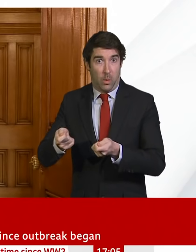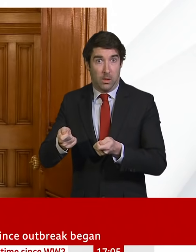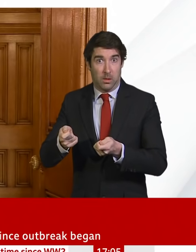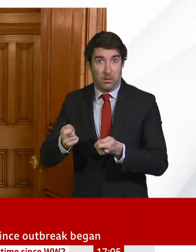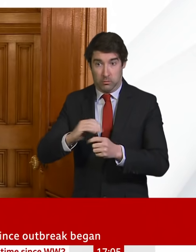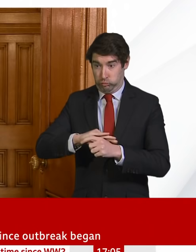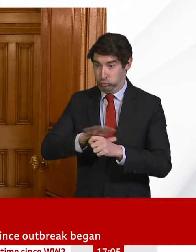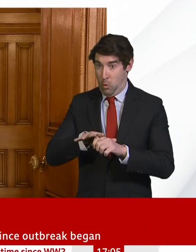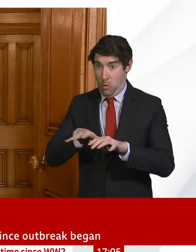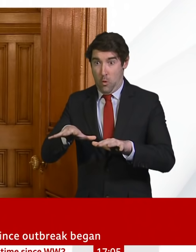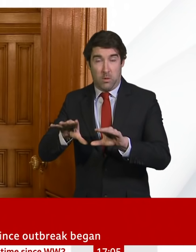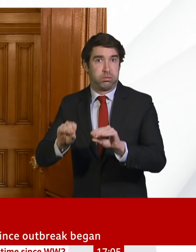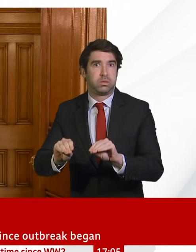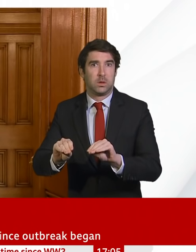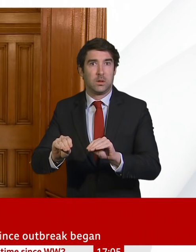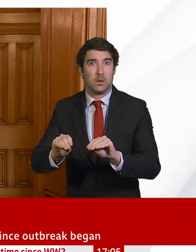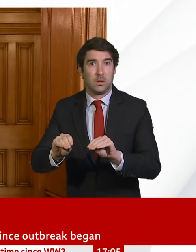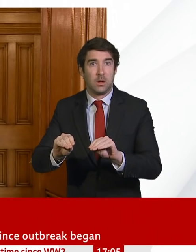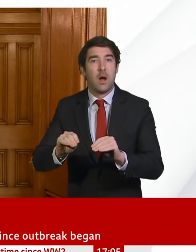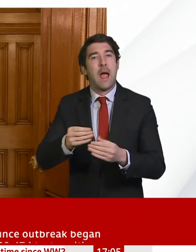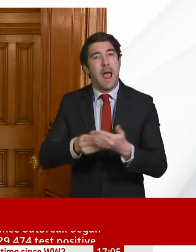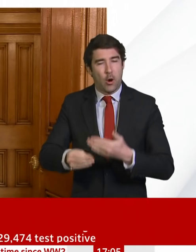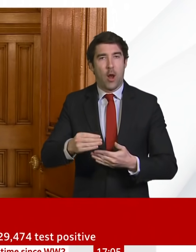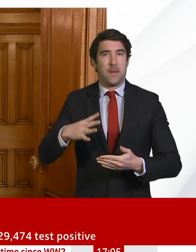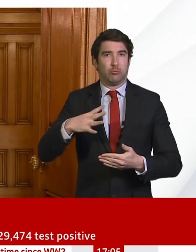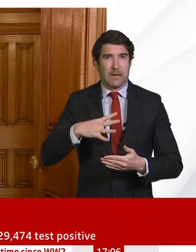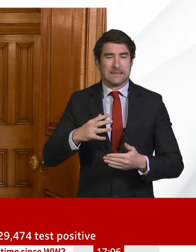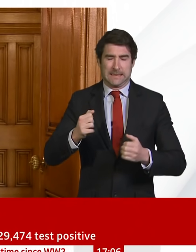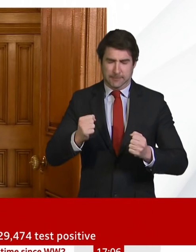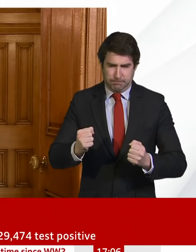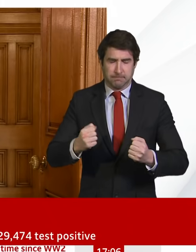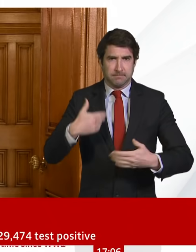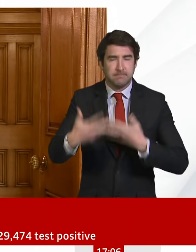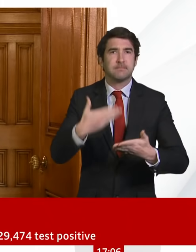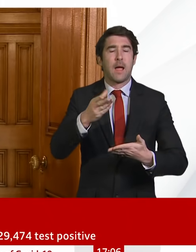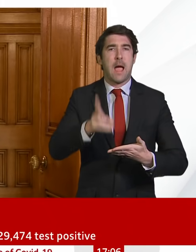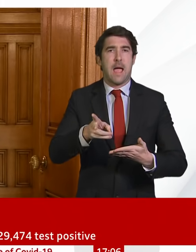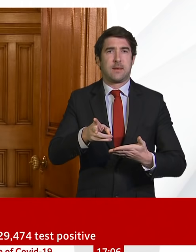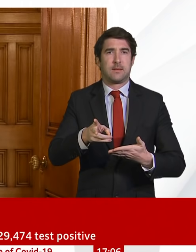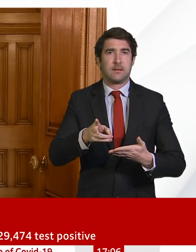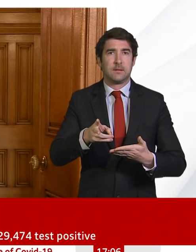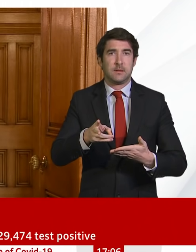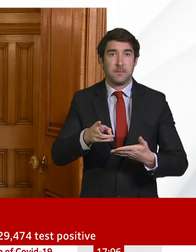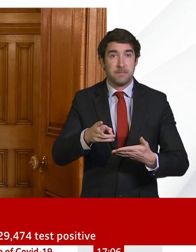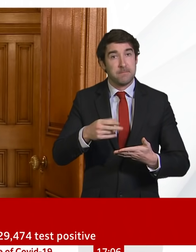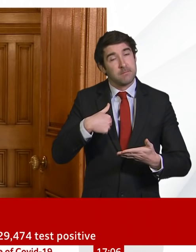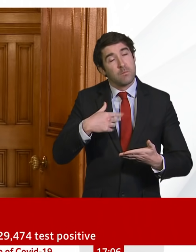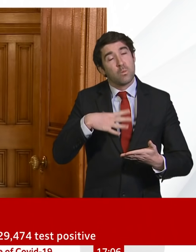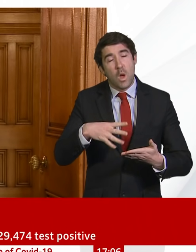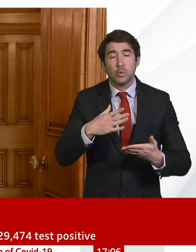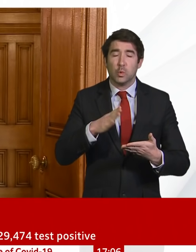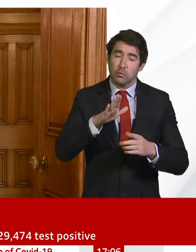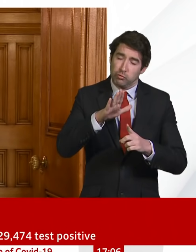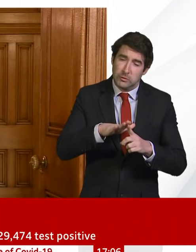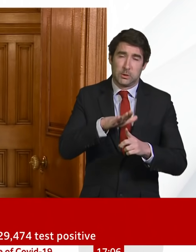can to support our people, and I want to make it clear that government, in turn, will do all it can to support